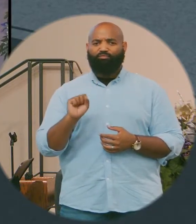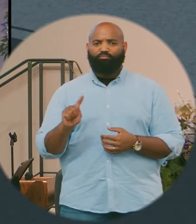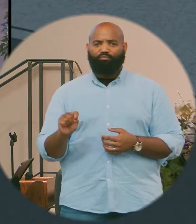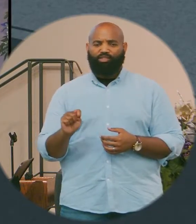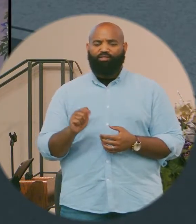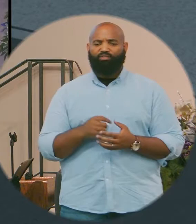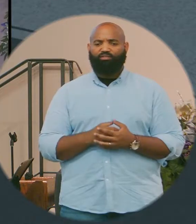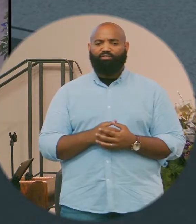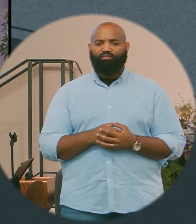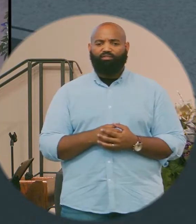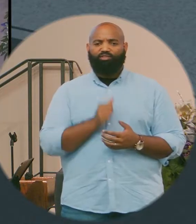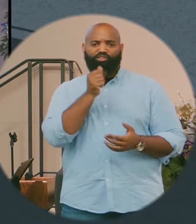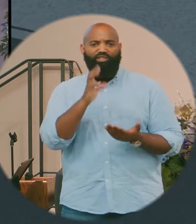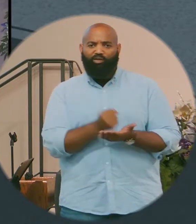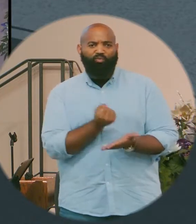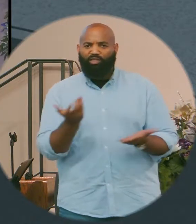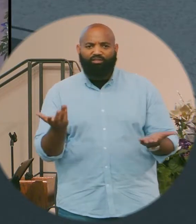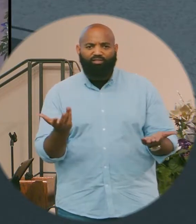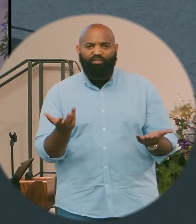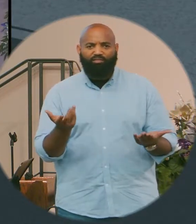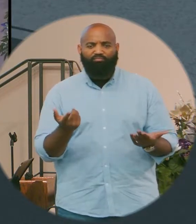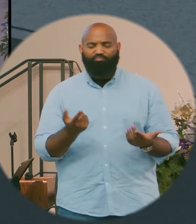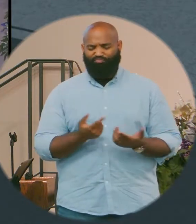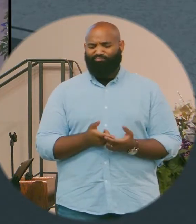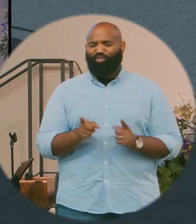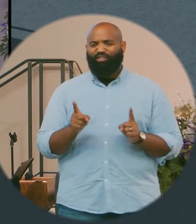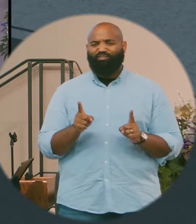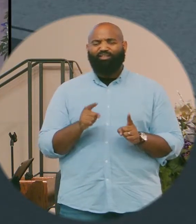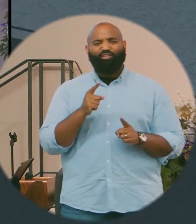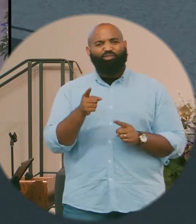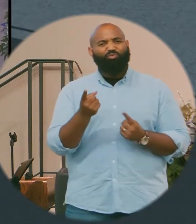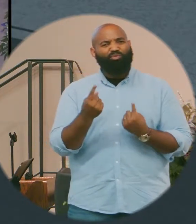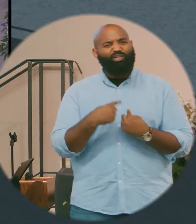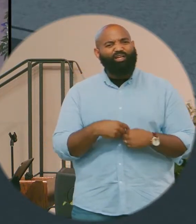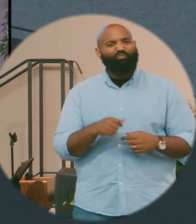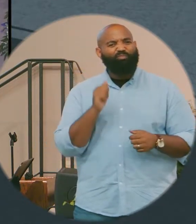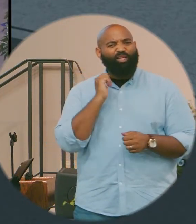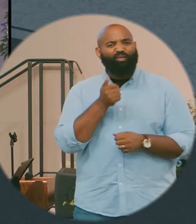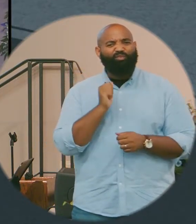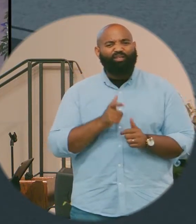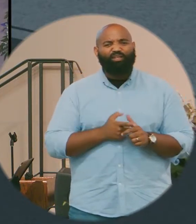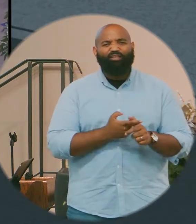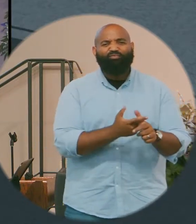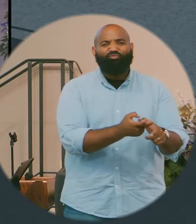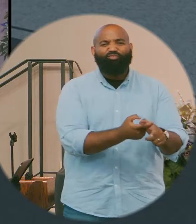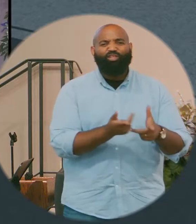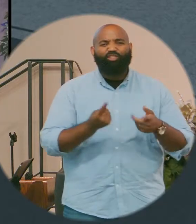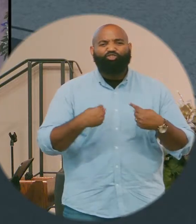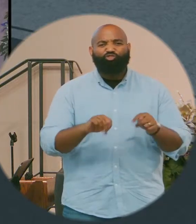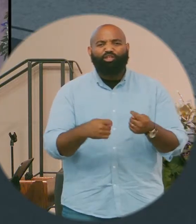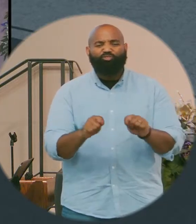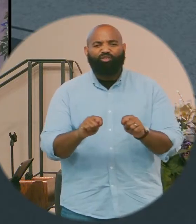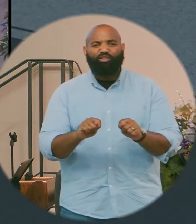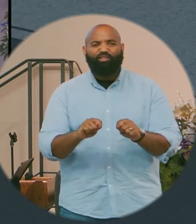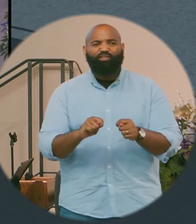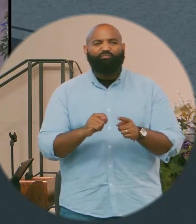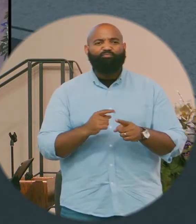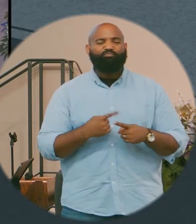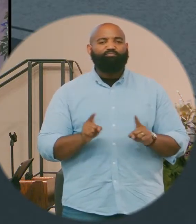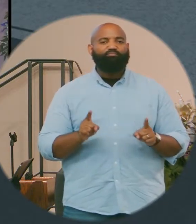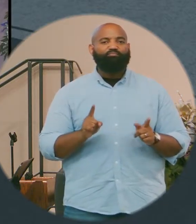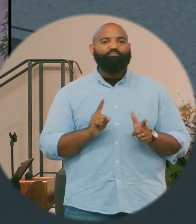"You come to practice every day. Almost, and you come next, like you good." But this is the thing that got me. She ran